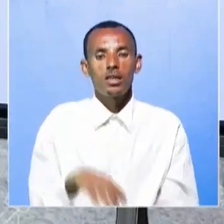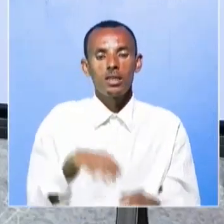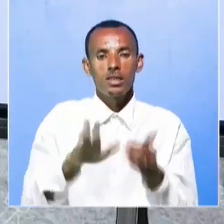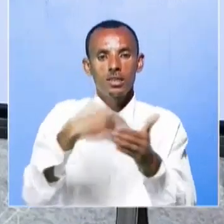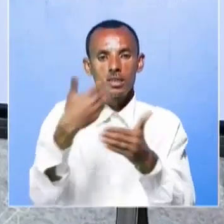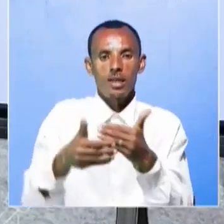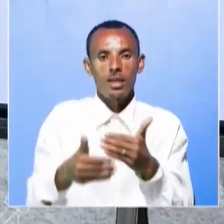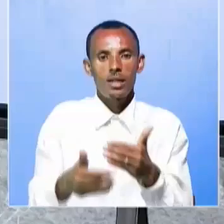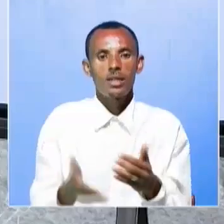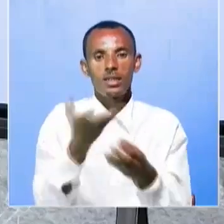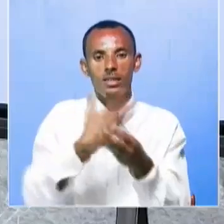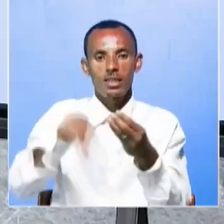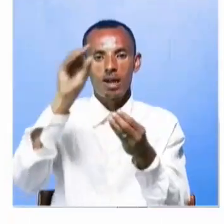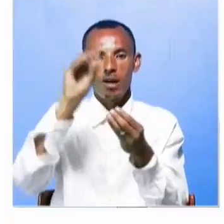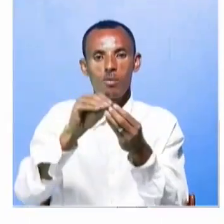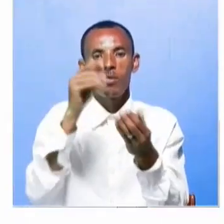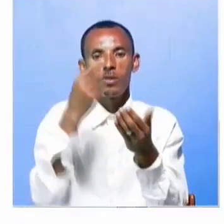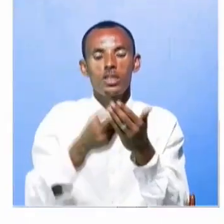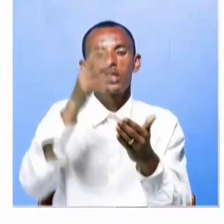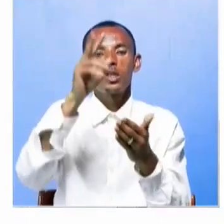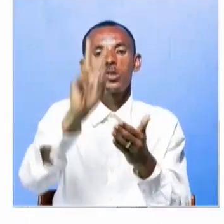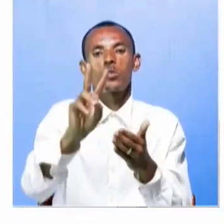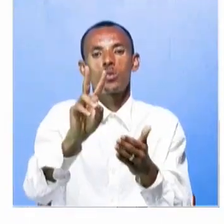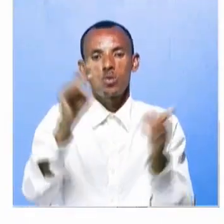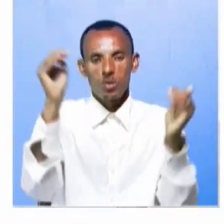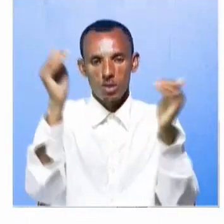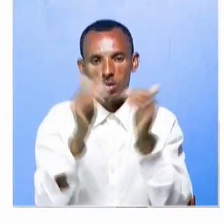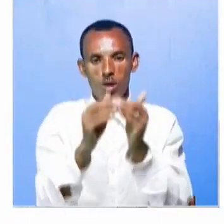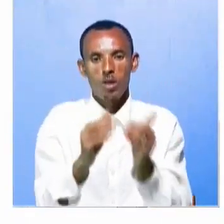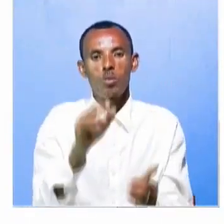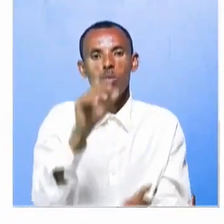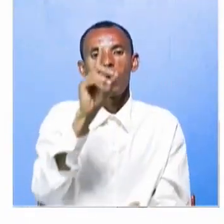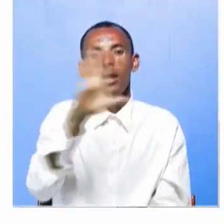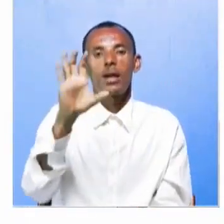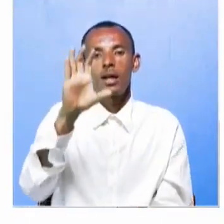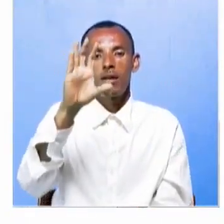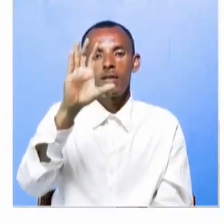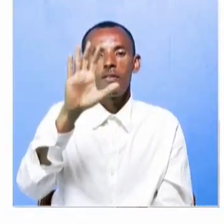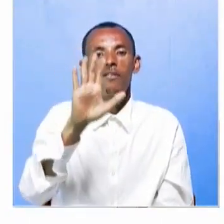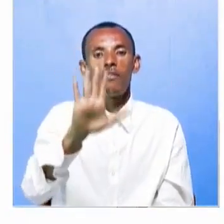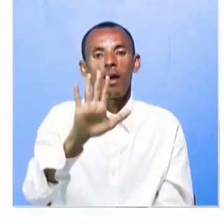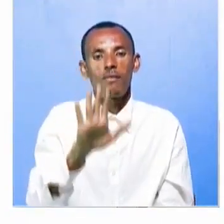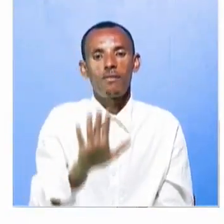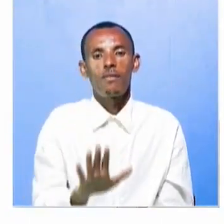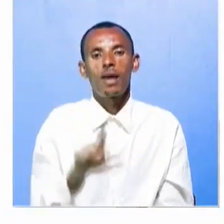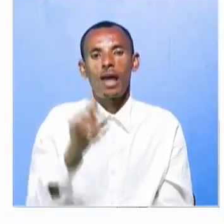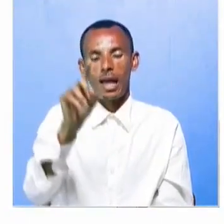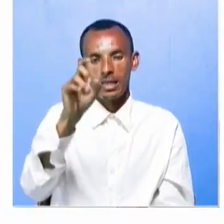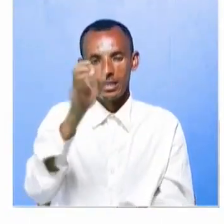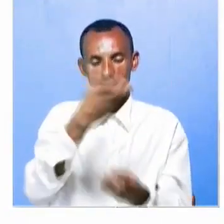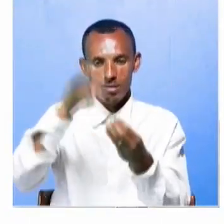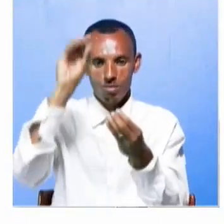Then the sum of these two is 105. So x plus